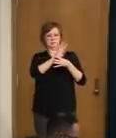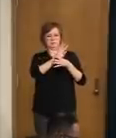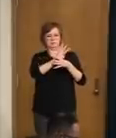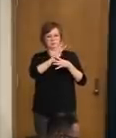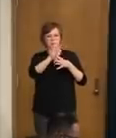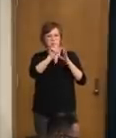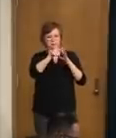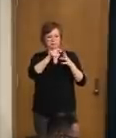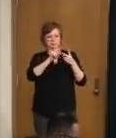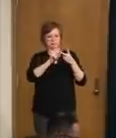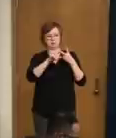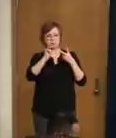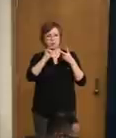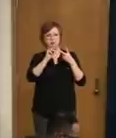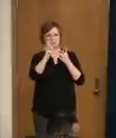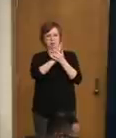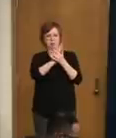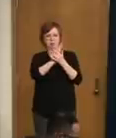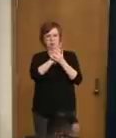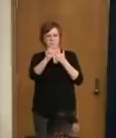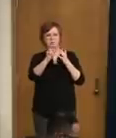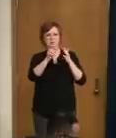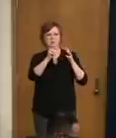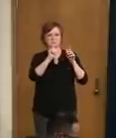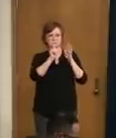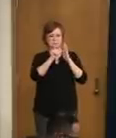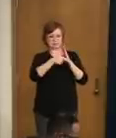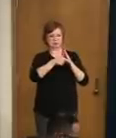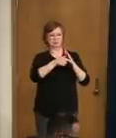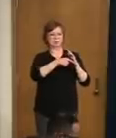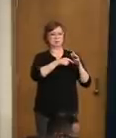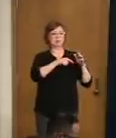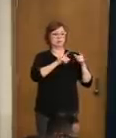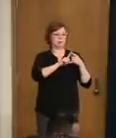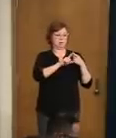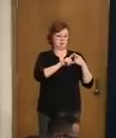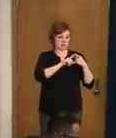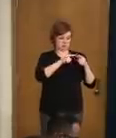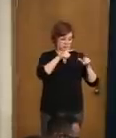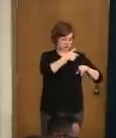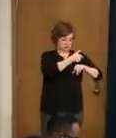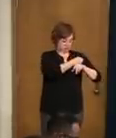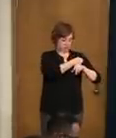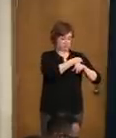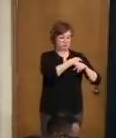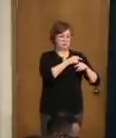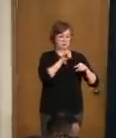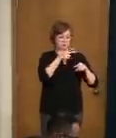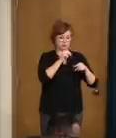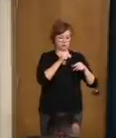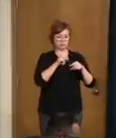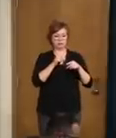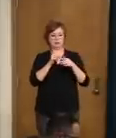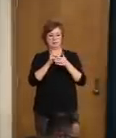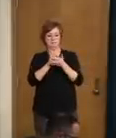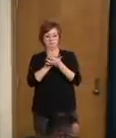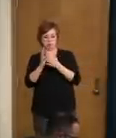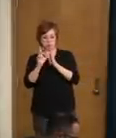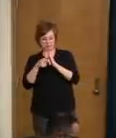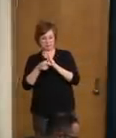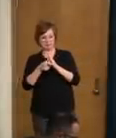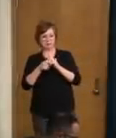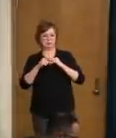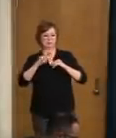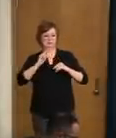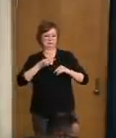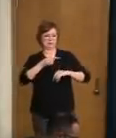that everyone who gets a dose in January needs a second dose 4 weeks later, possibly end January, early February. Everyone who